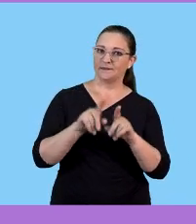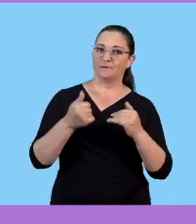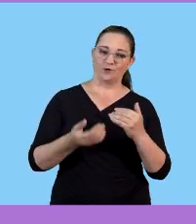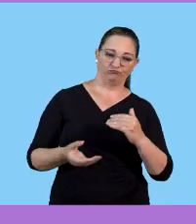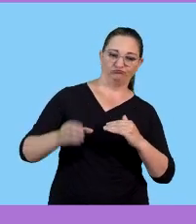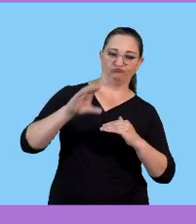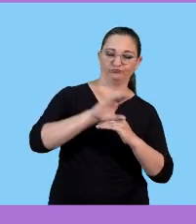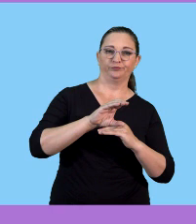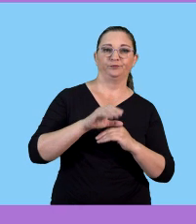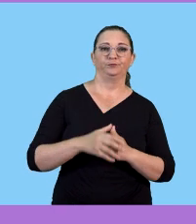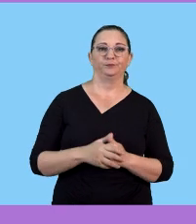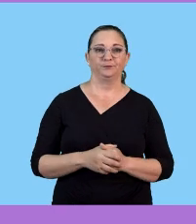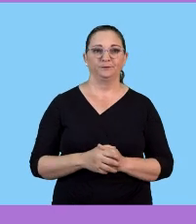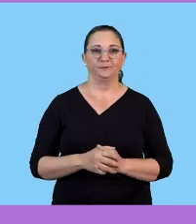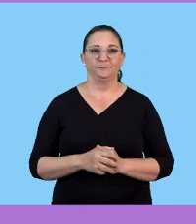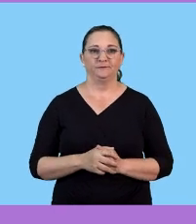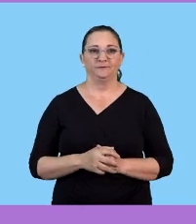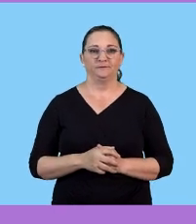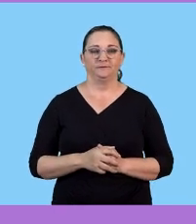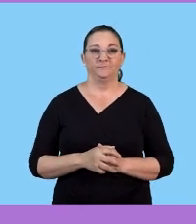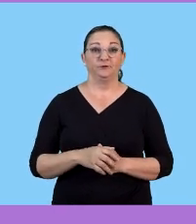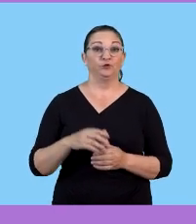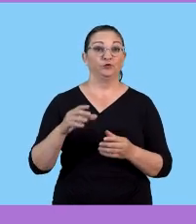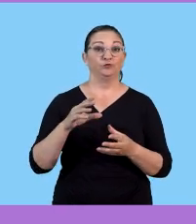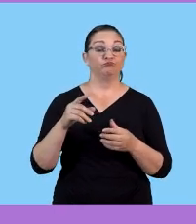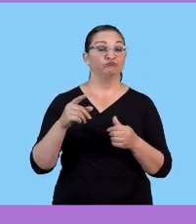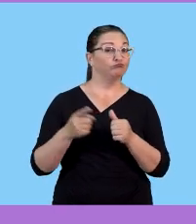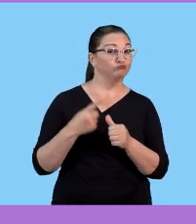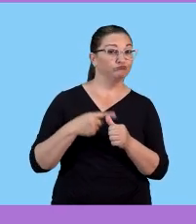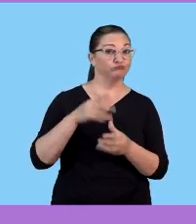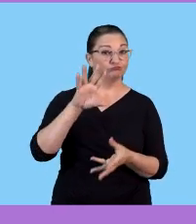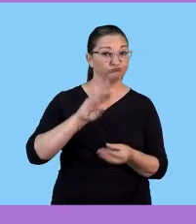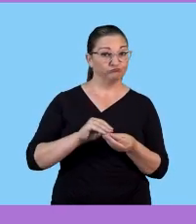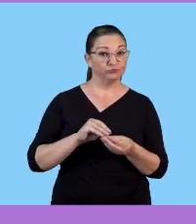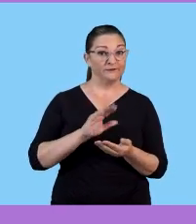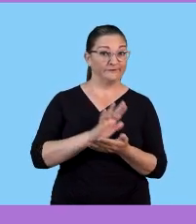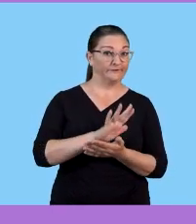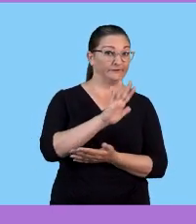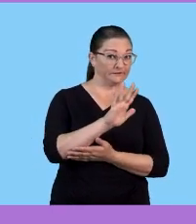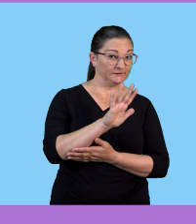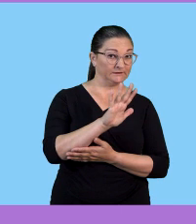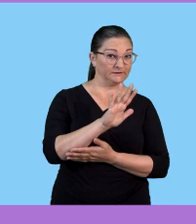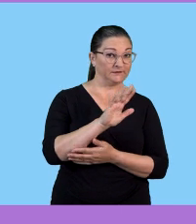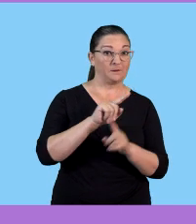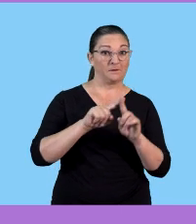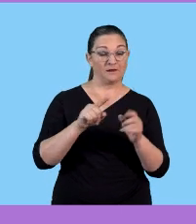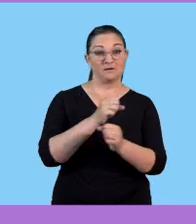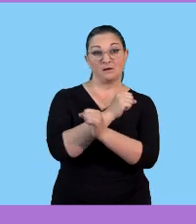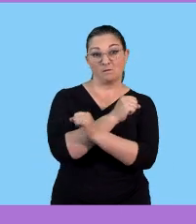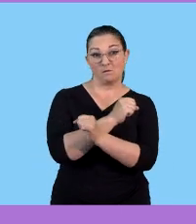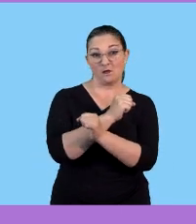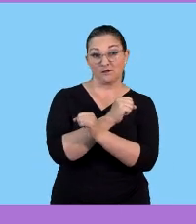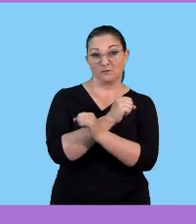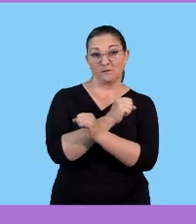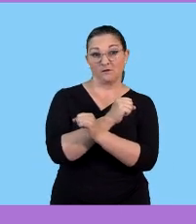is going to be the 15 across the bottom multiplied by the amount of layers that we have, which is 2, and